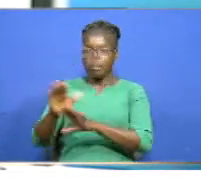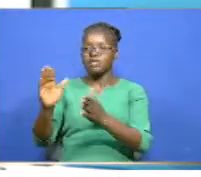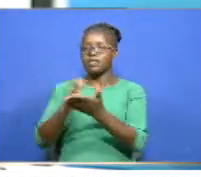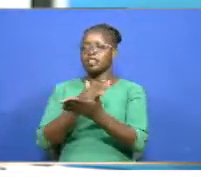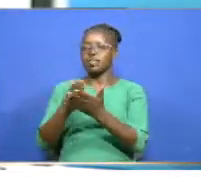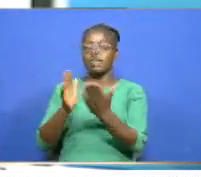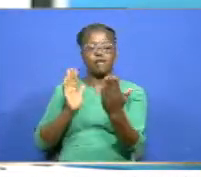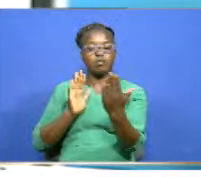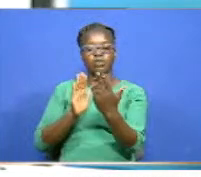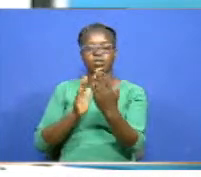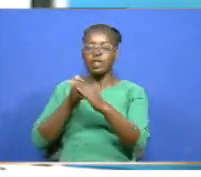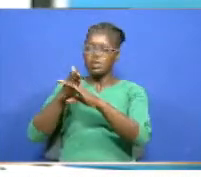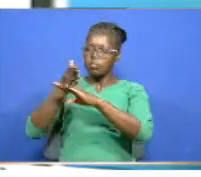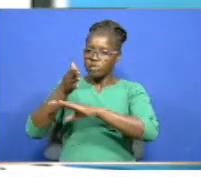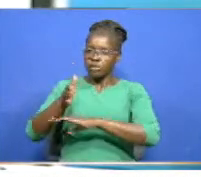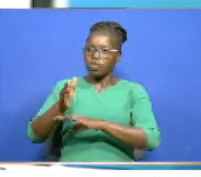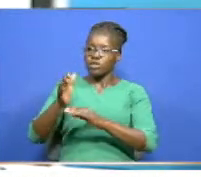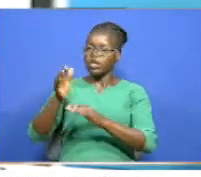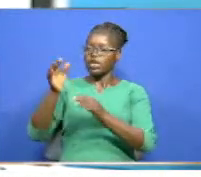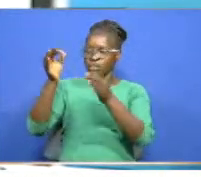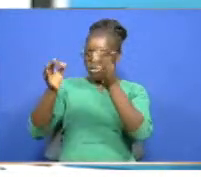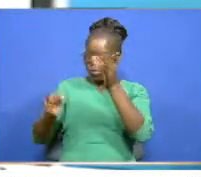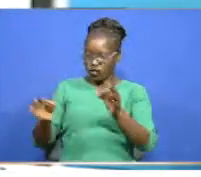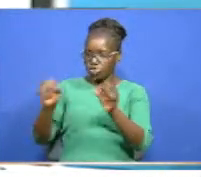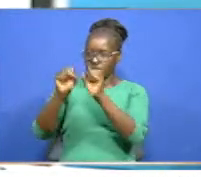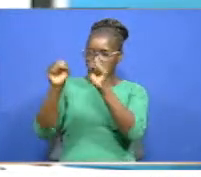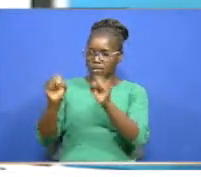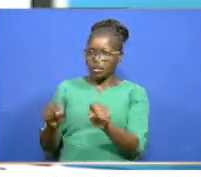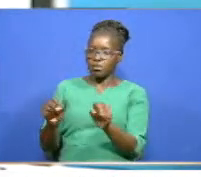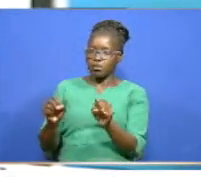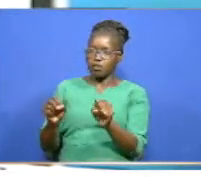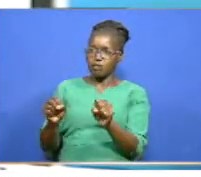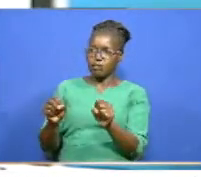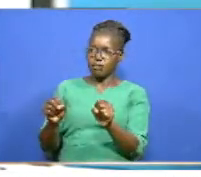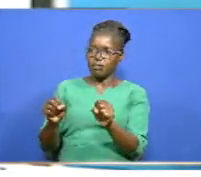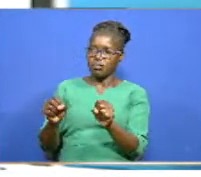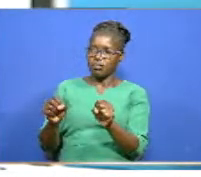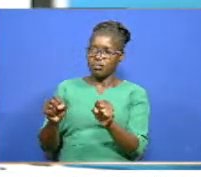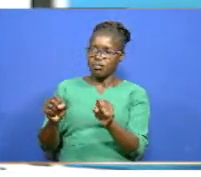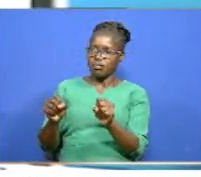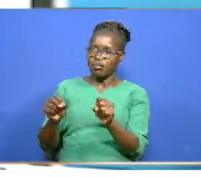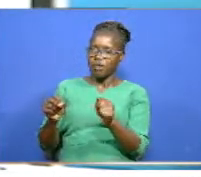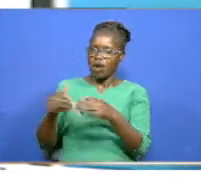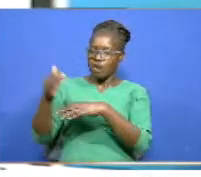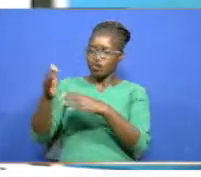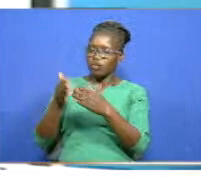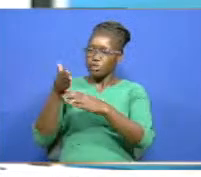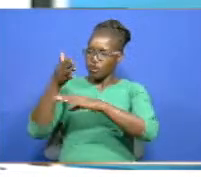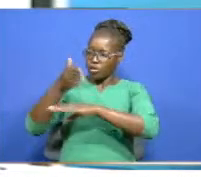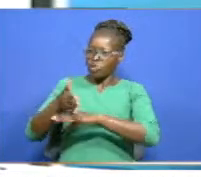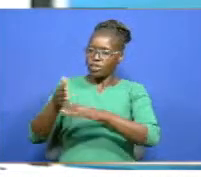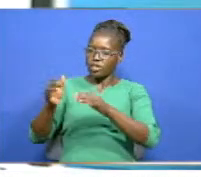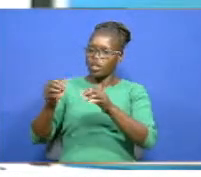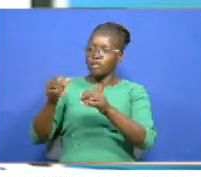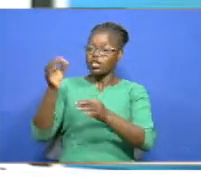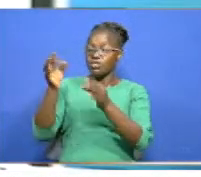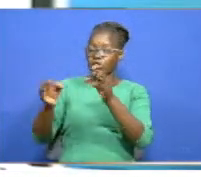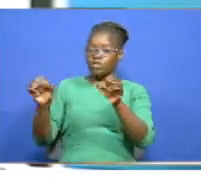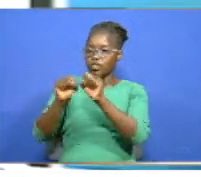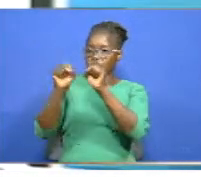go just beyond the judicial system. It needs to go out beyond the judicial system for it to be much more